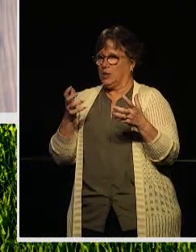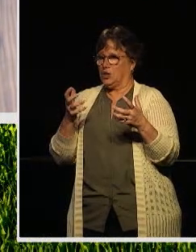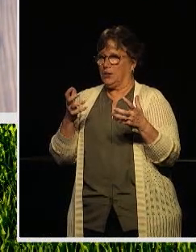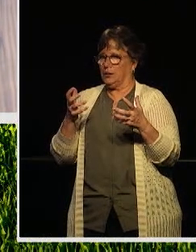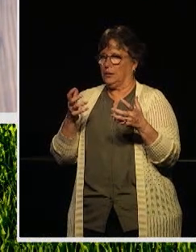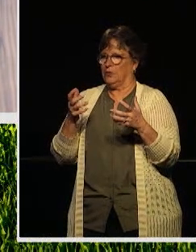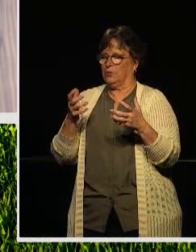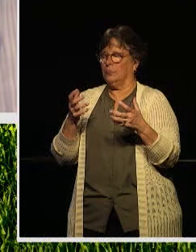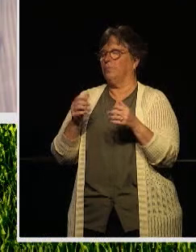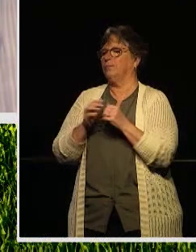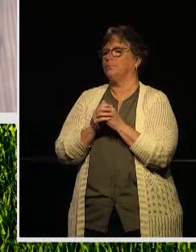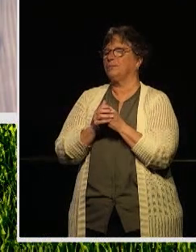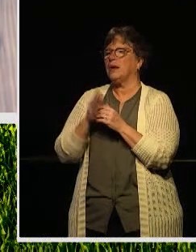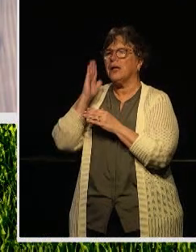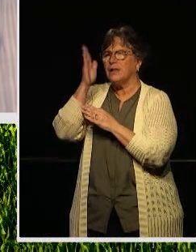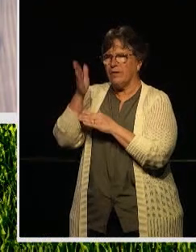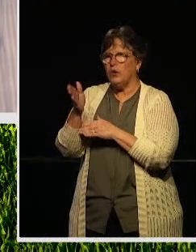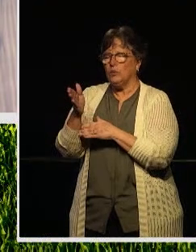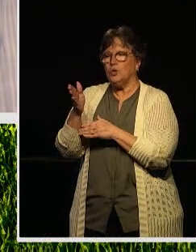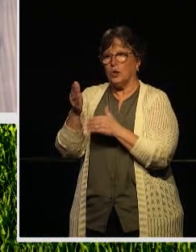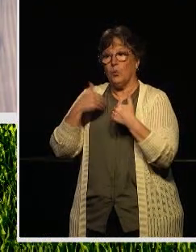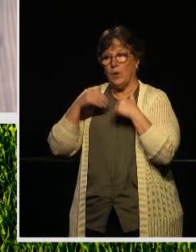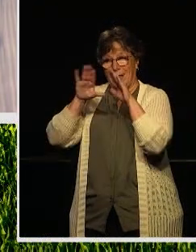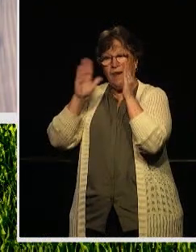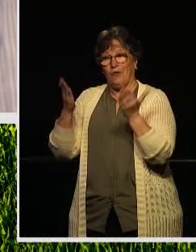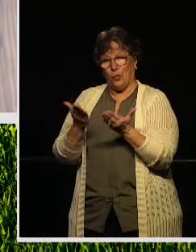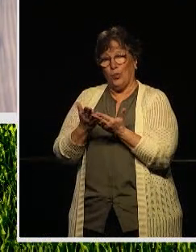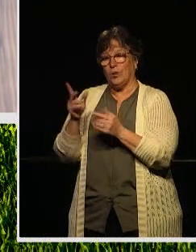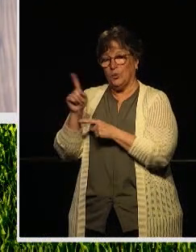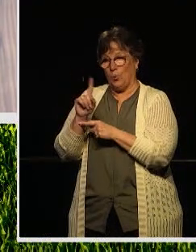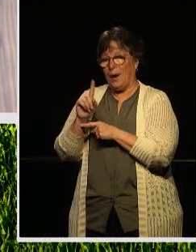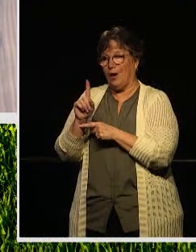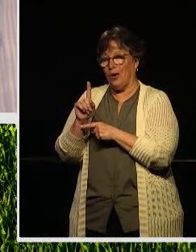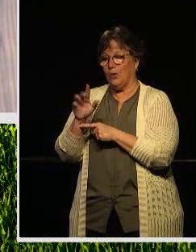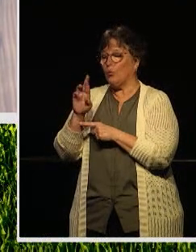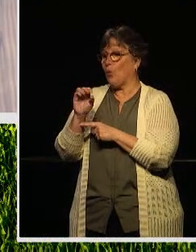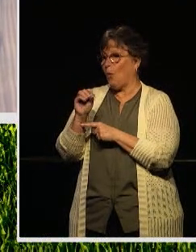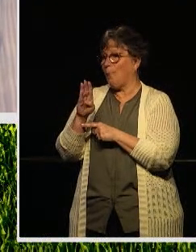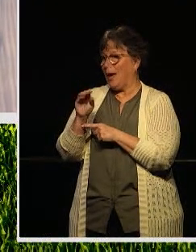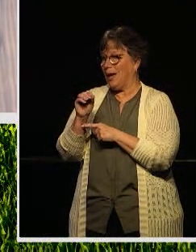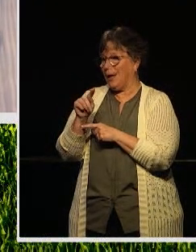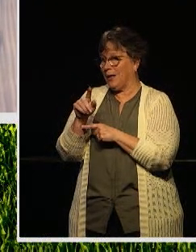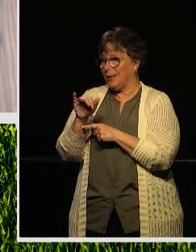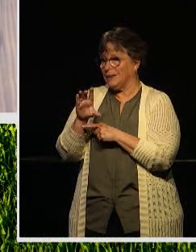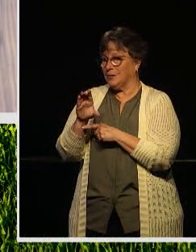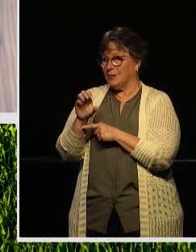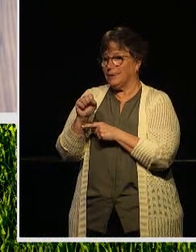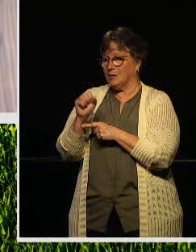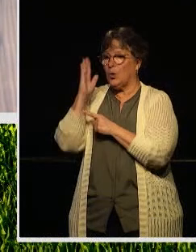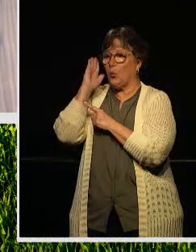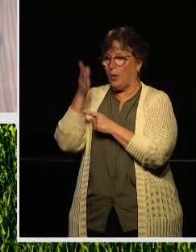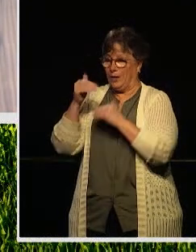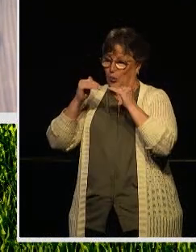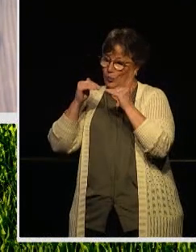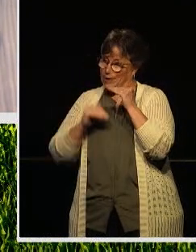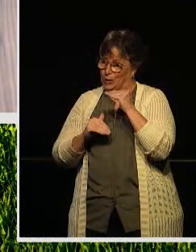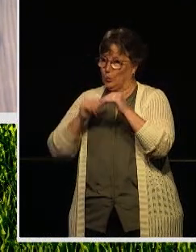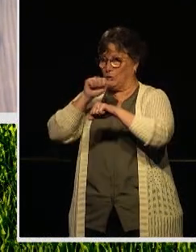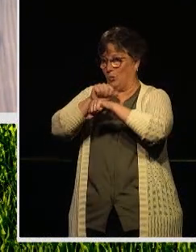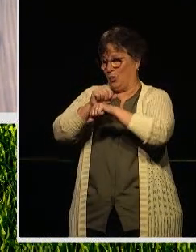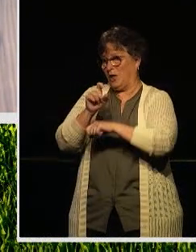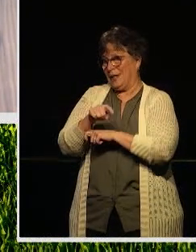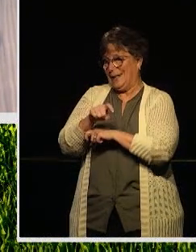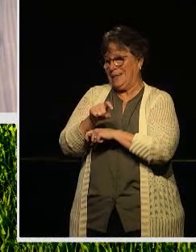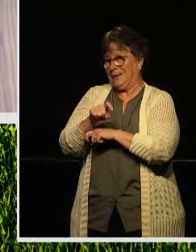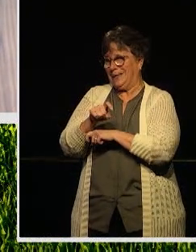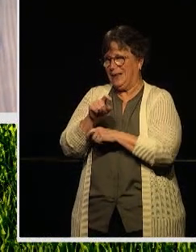future, there is a world where robotics, I think, will reduce labor needs, at least in permanent and